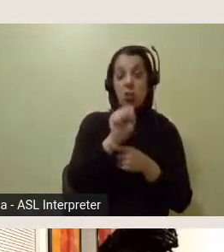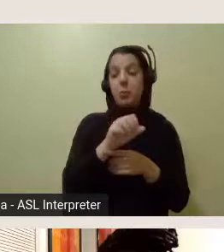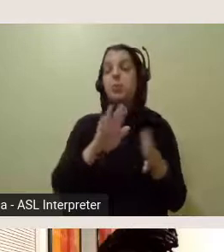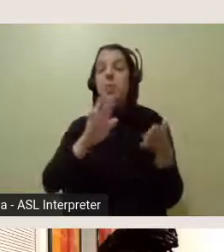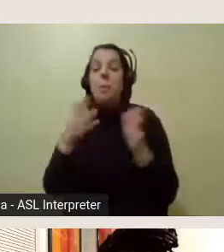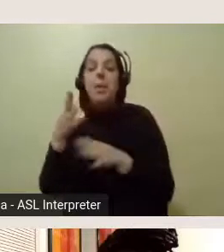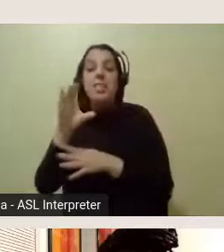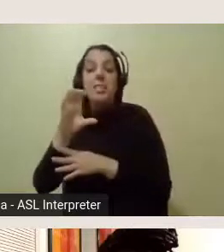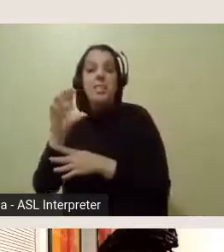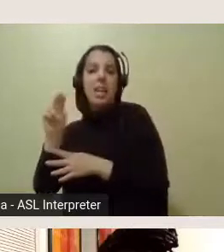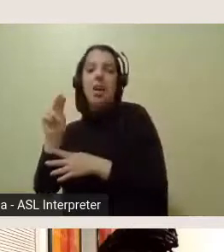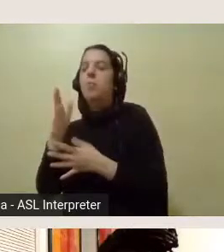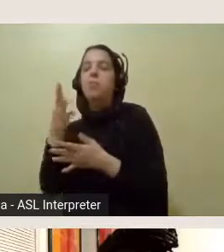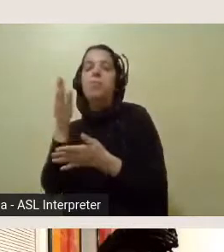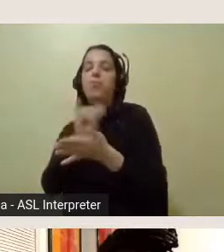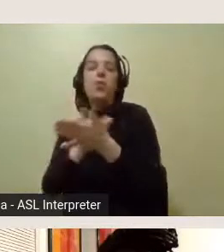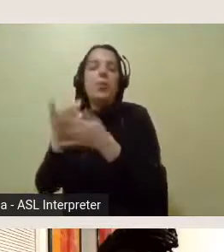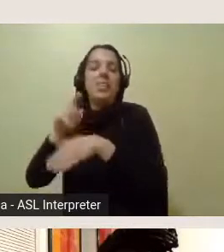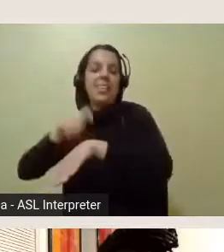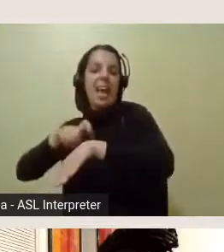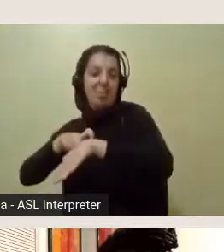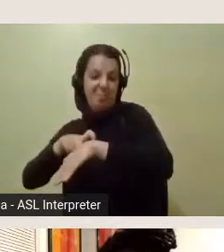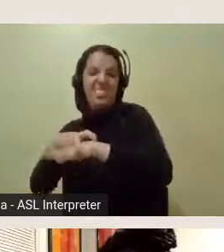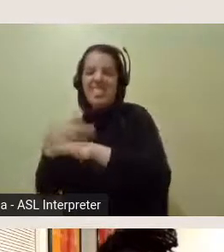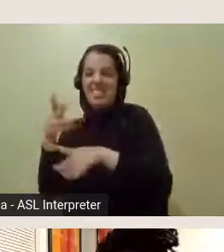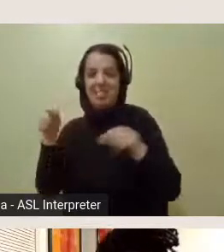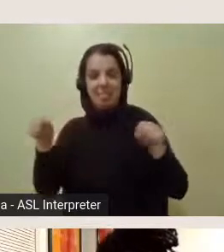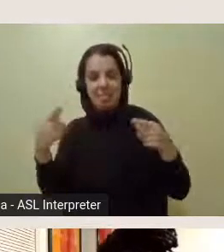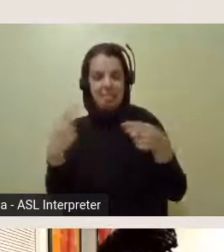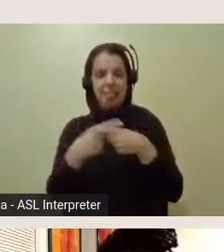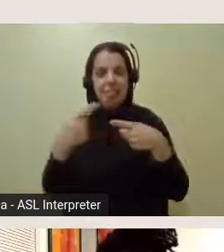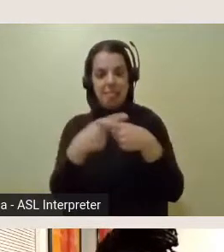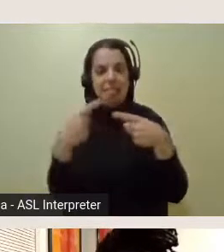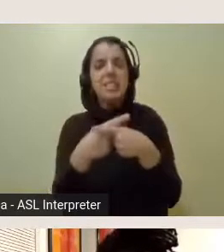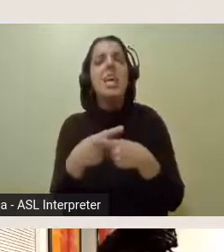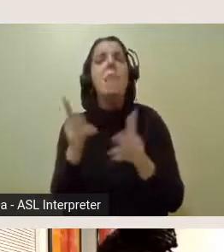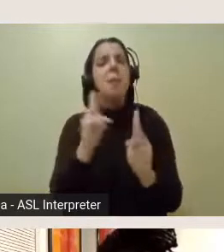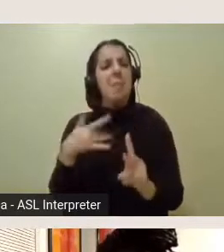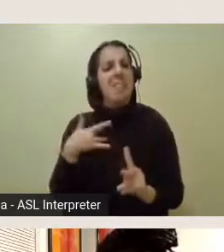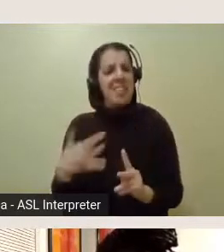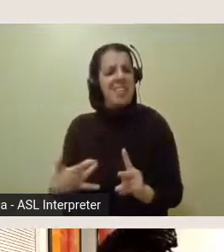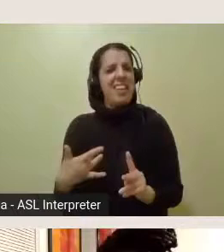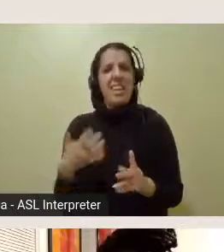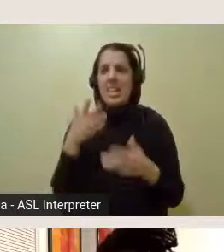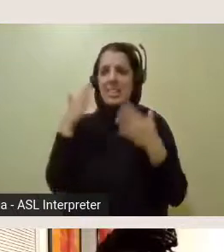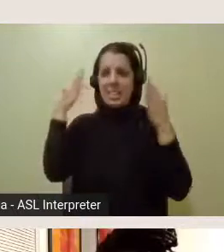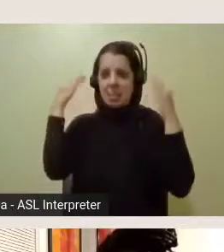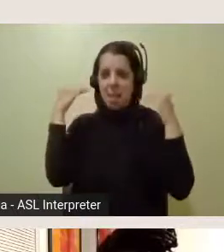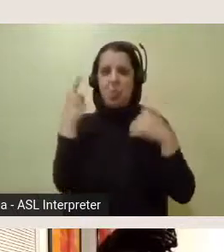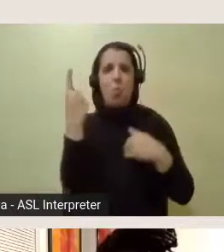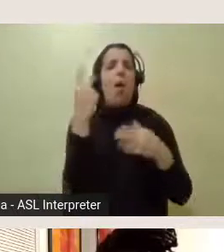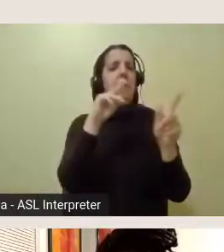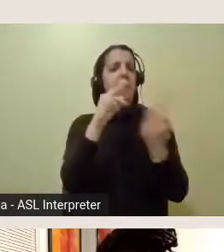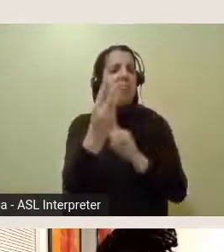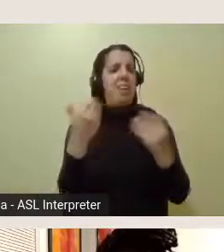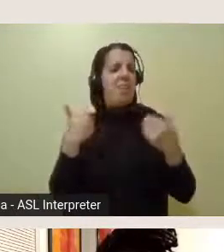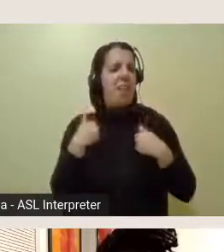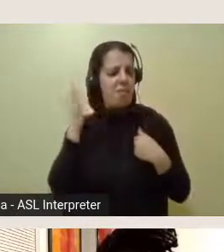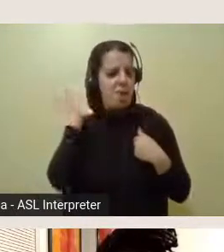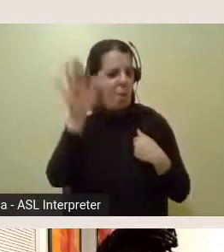in New York. You know, people even in the documentary space are expecting to have an advocacy film now that follows like one point of view. And